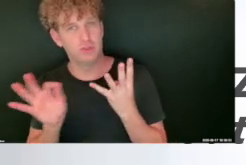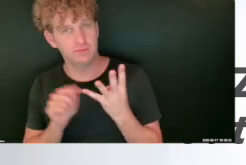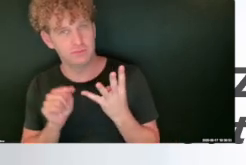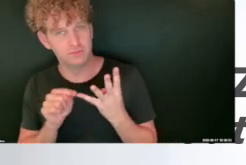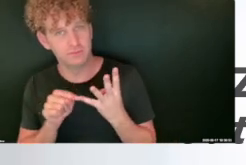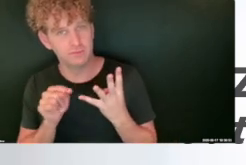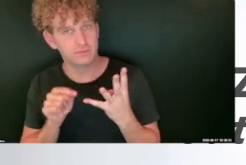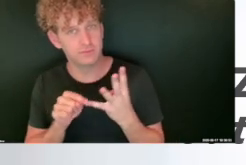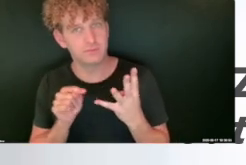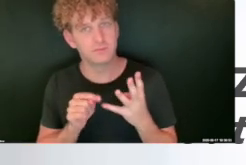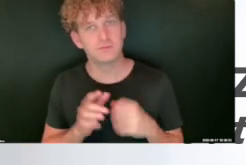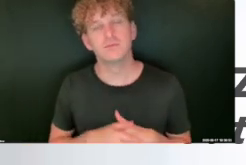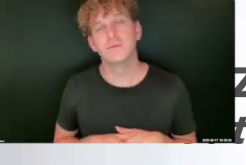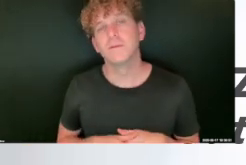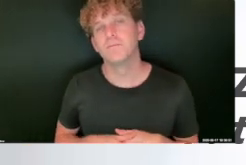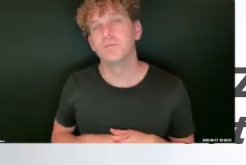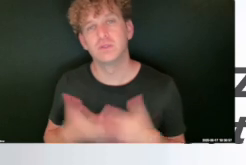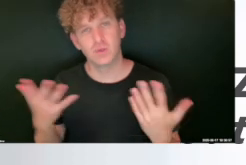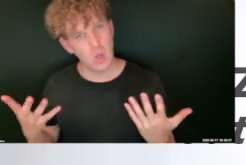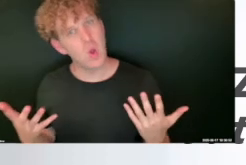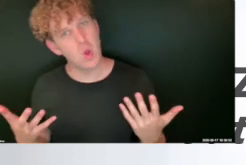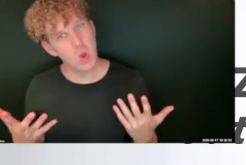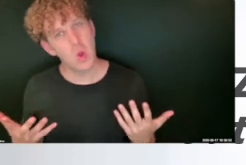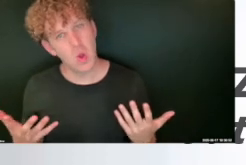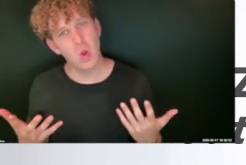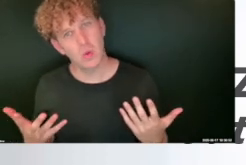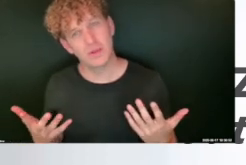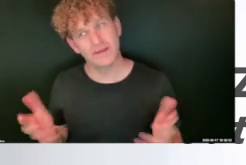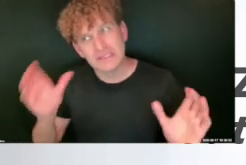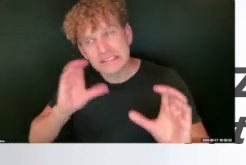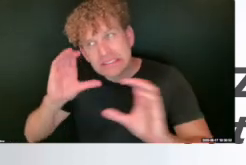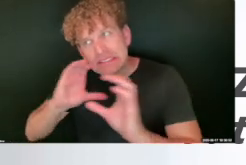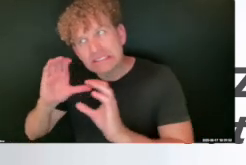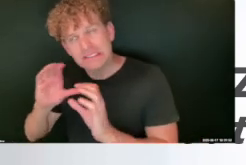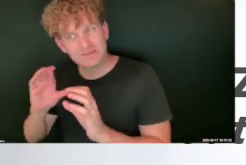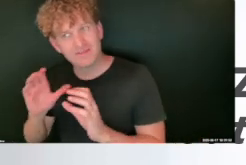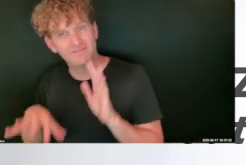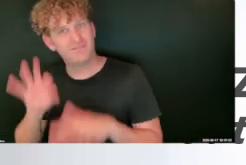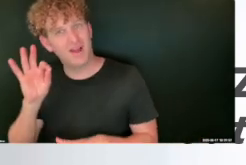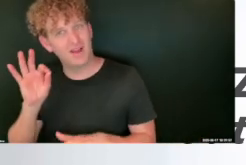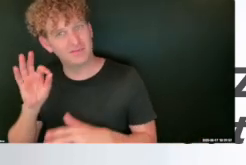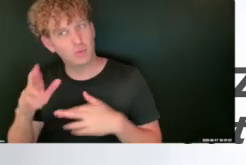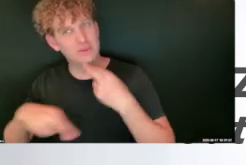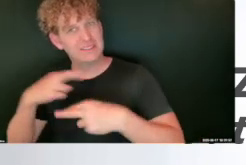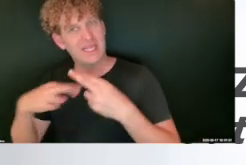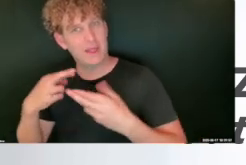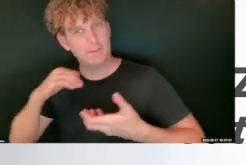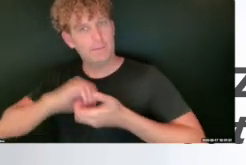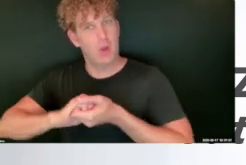reuse. Extensive vetting of potential recycling partners will be necessary to ensure they adhere